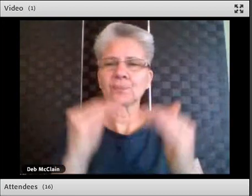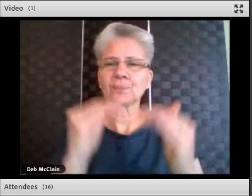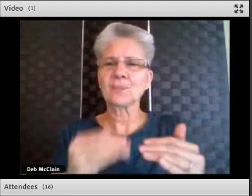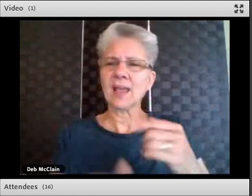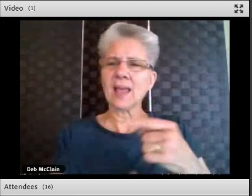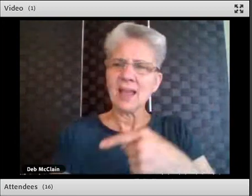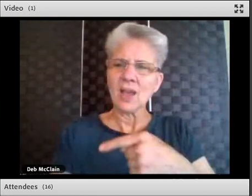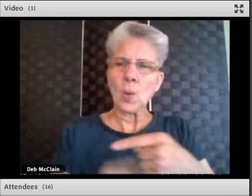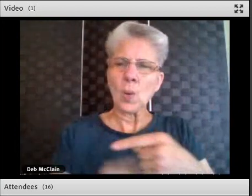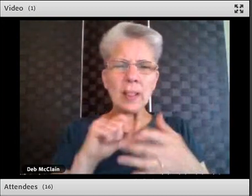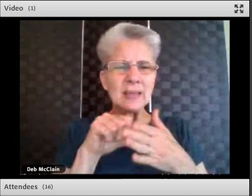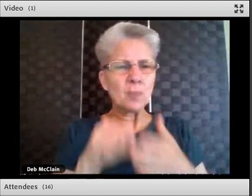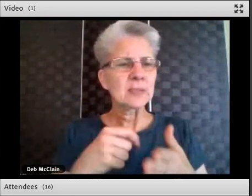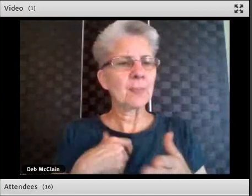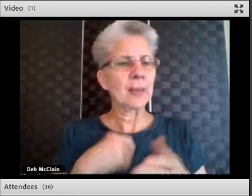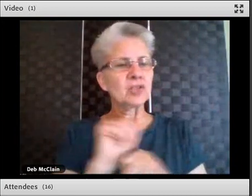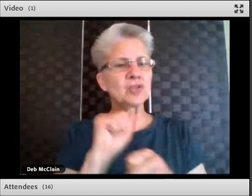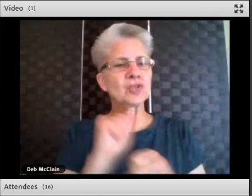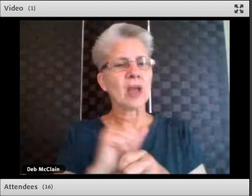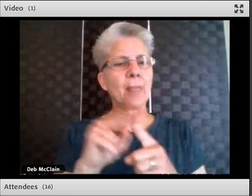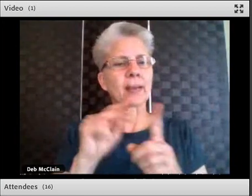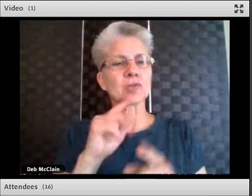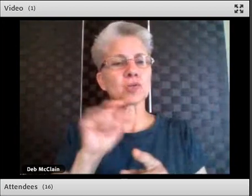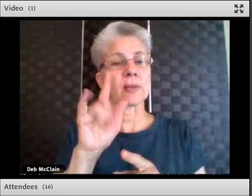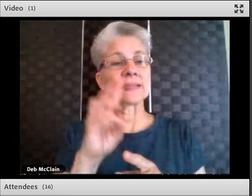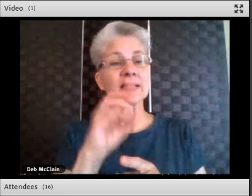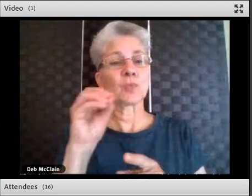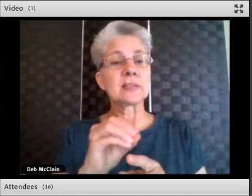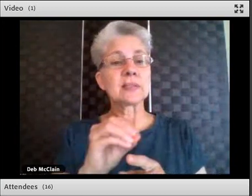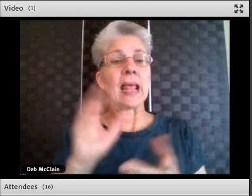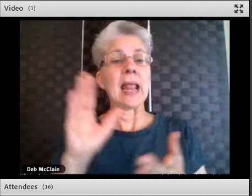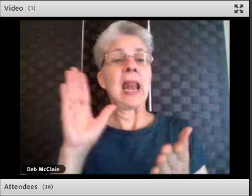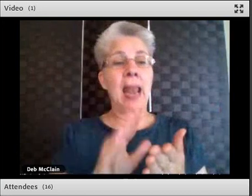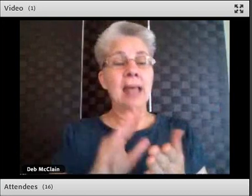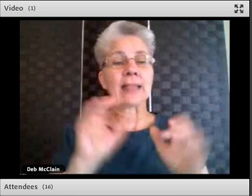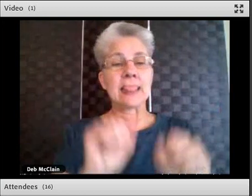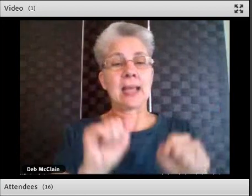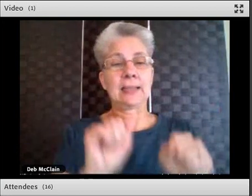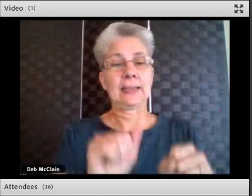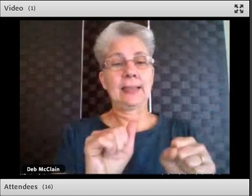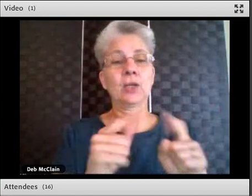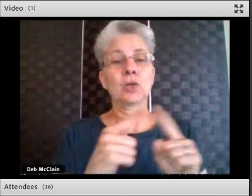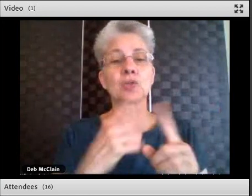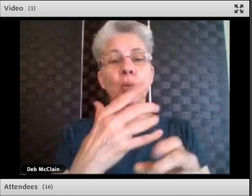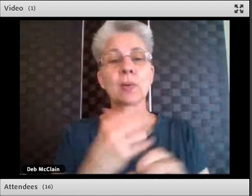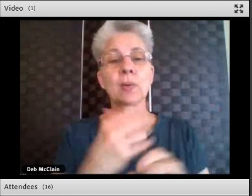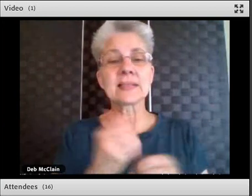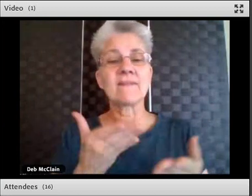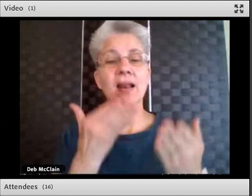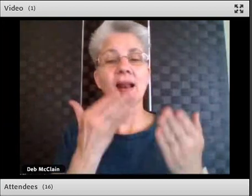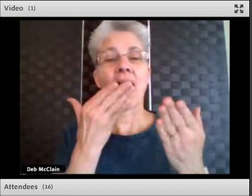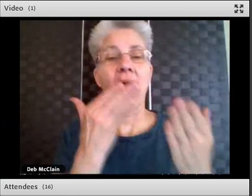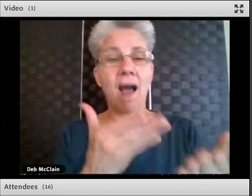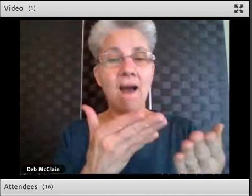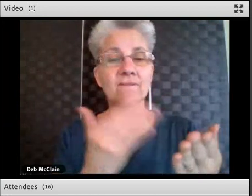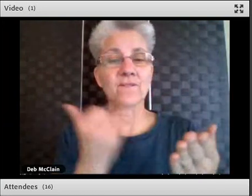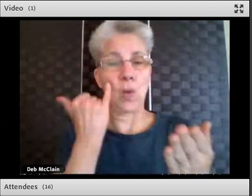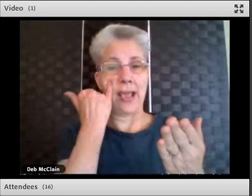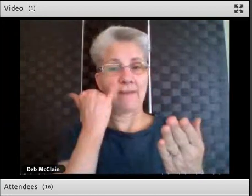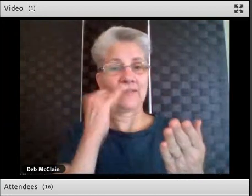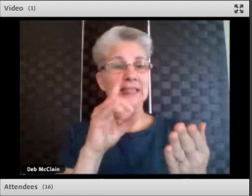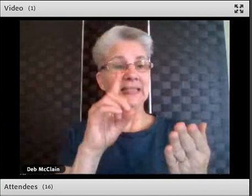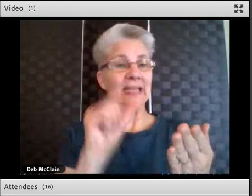me. Job applicants are 26% less likely to receive an offer if the